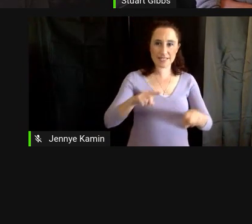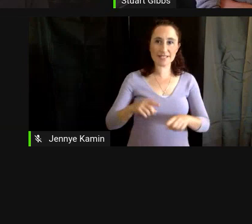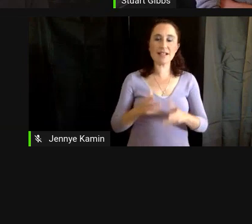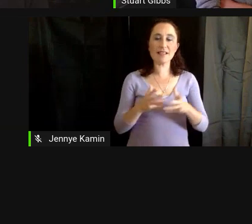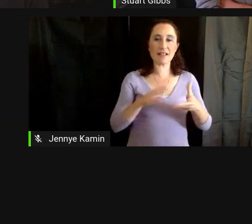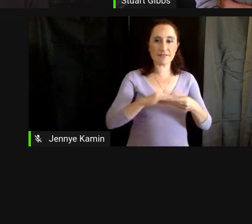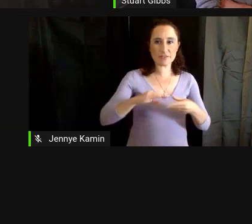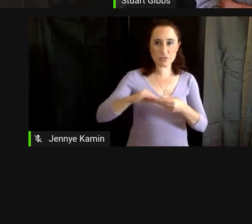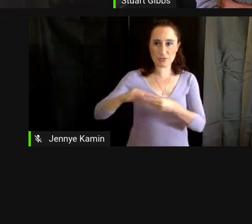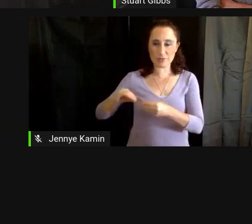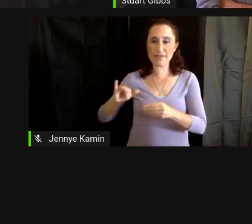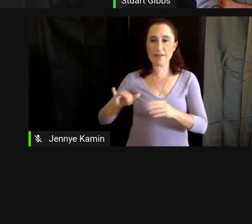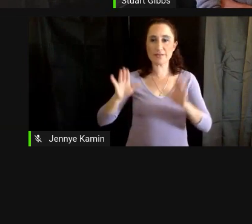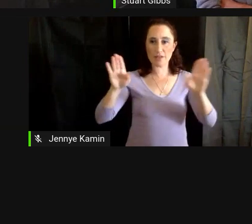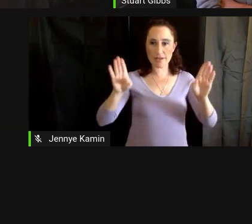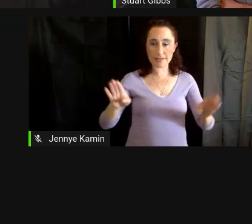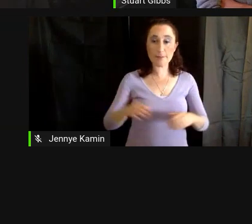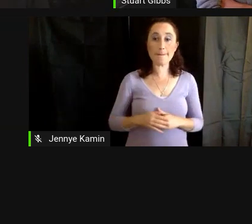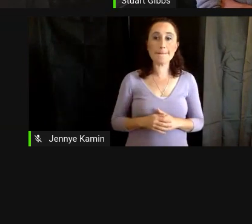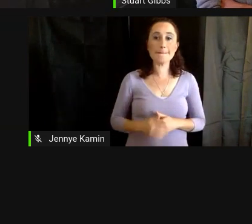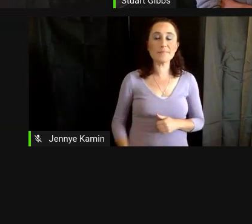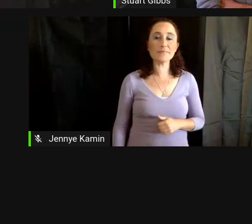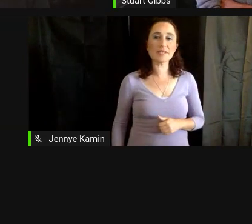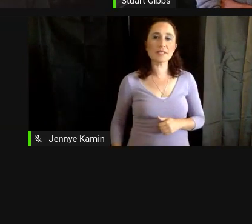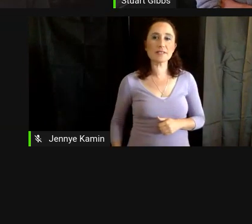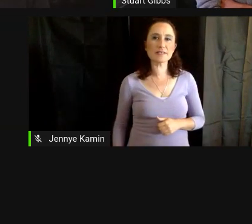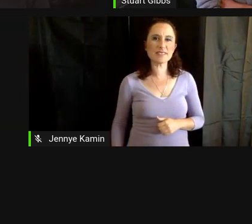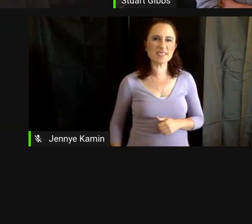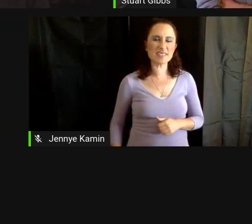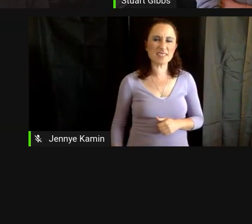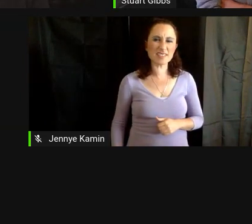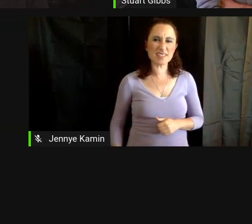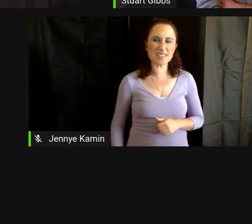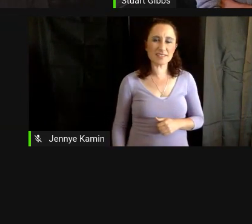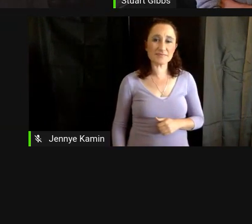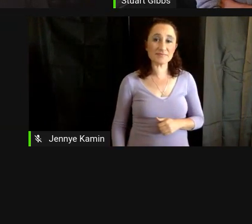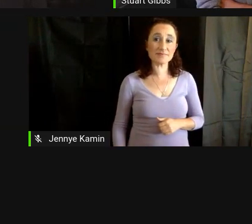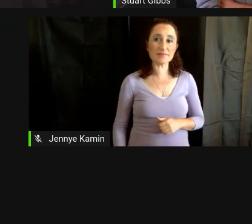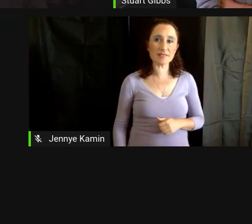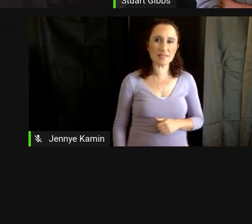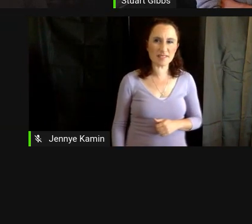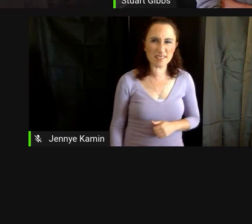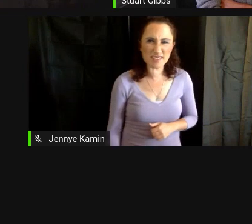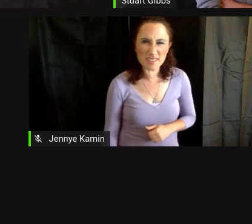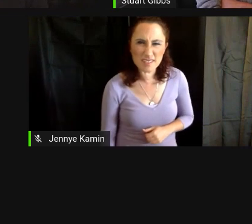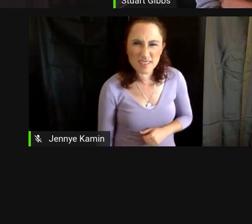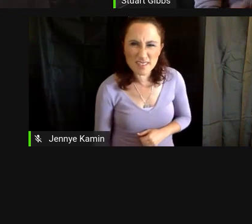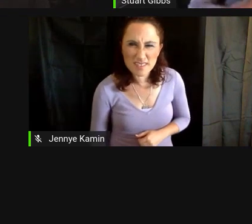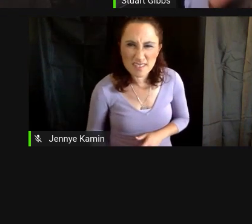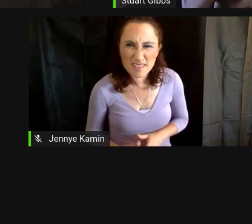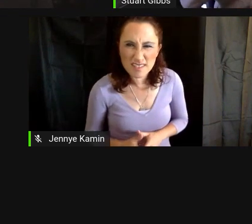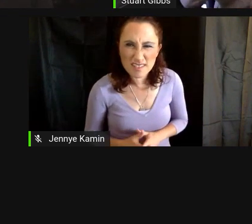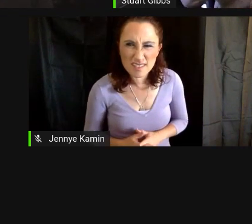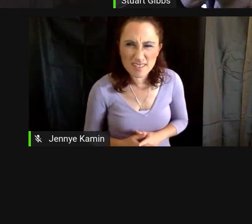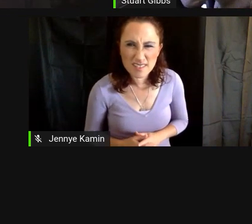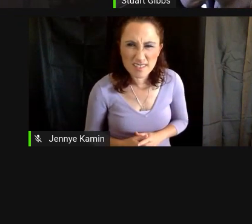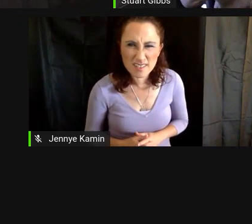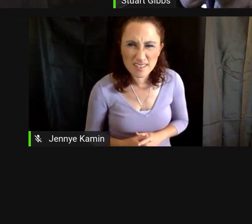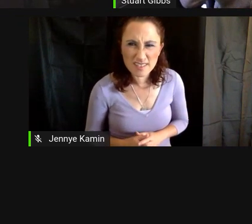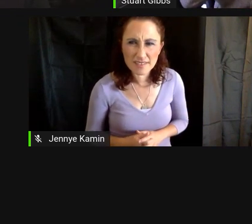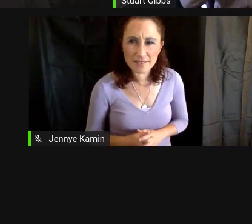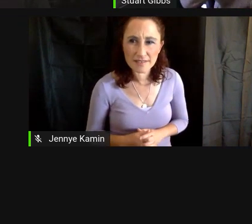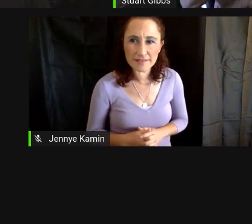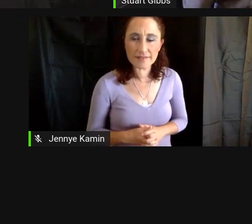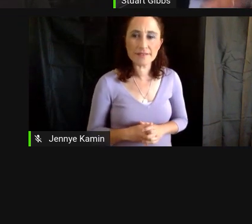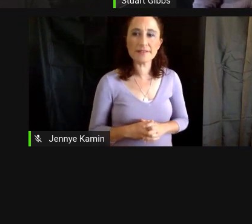plot stuff. I think it was awesome. So we had some readers send in some questions beforehand, and one of the ones that